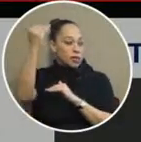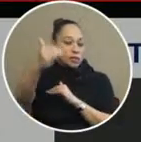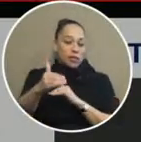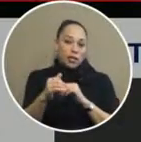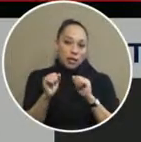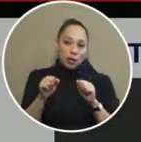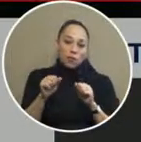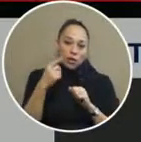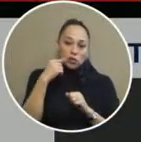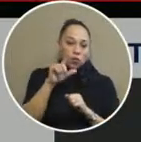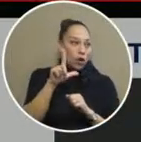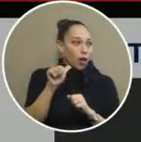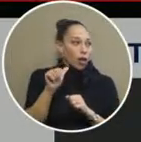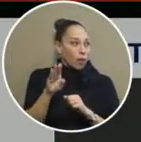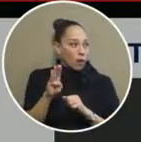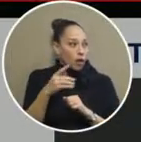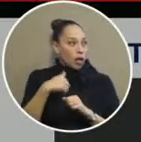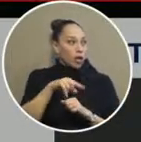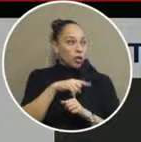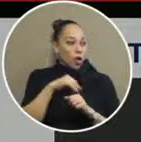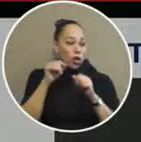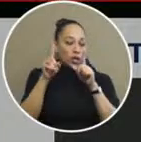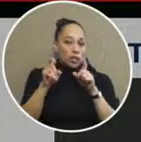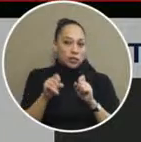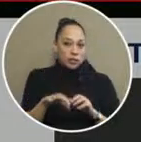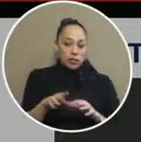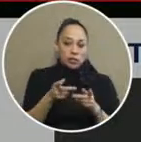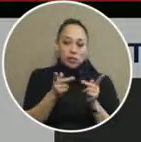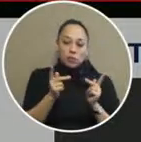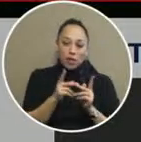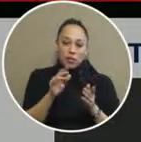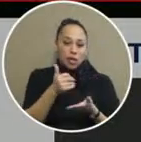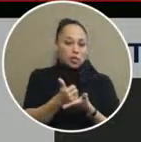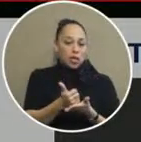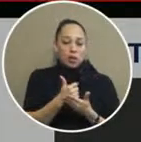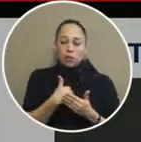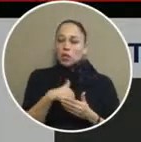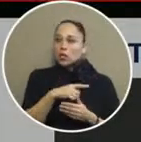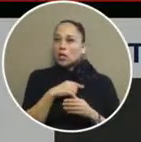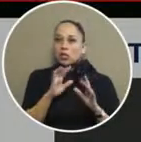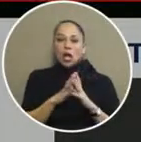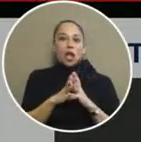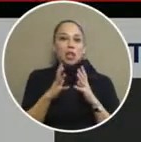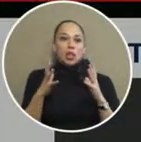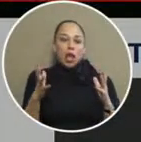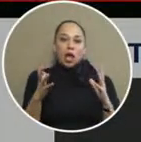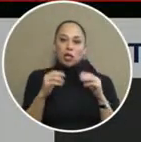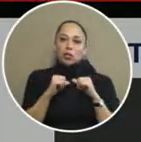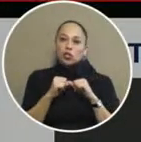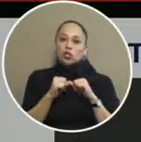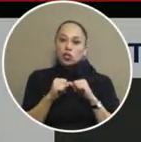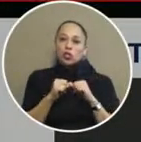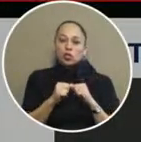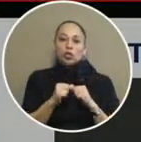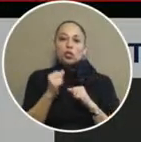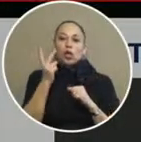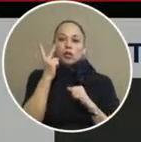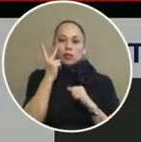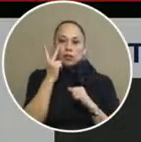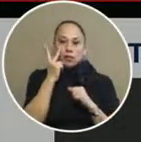our laboratory and our testing sites have helped us tremendously continue looking